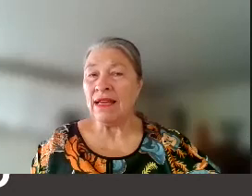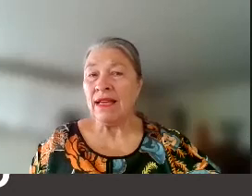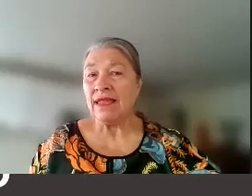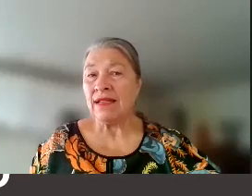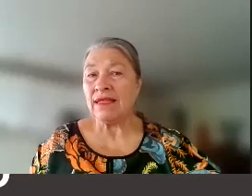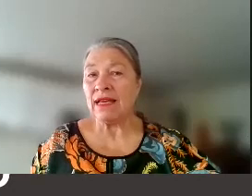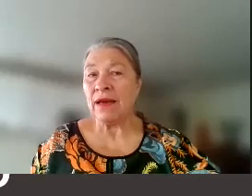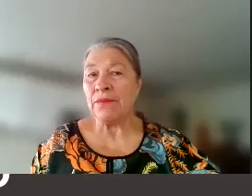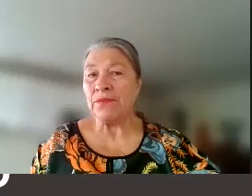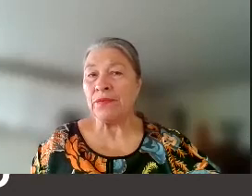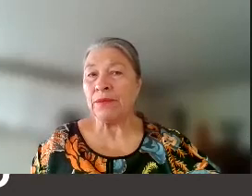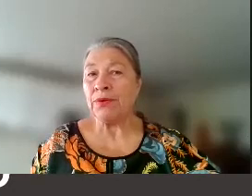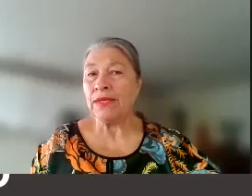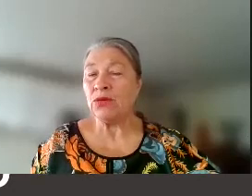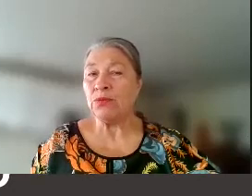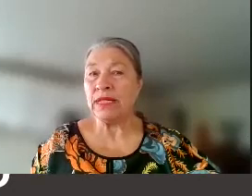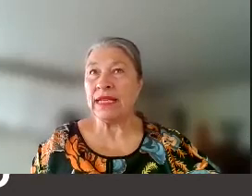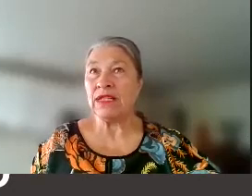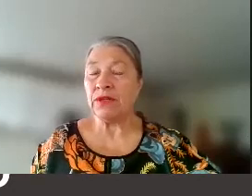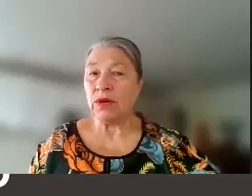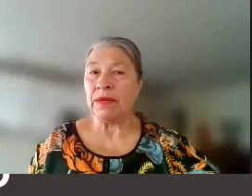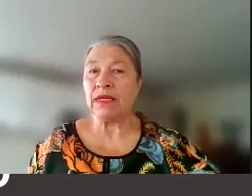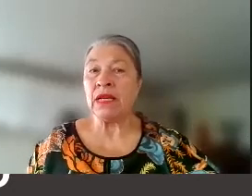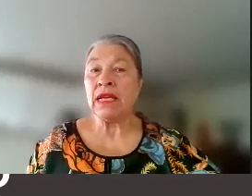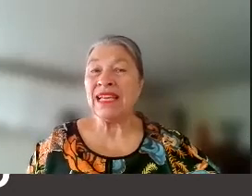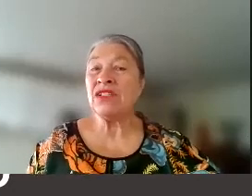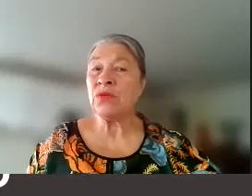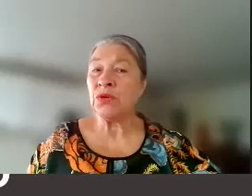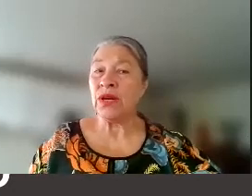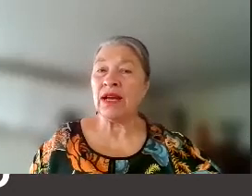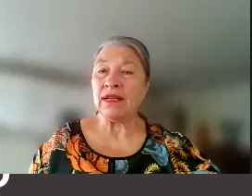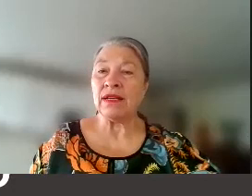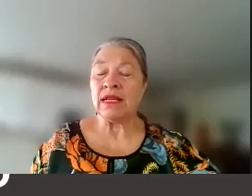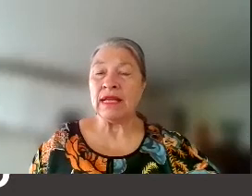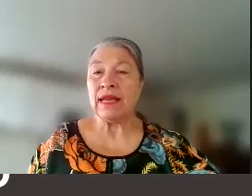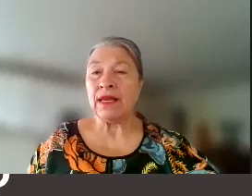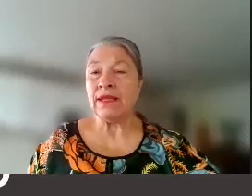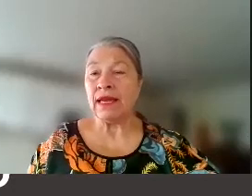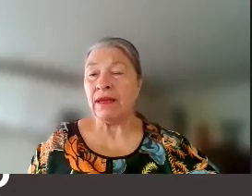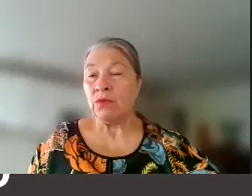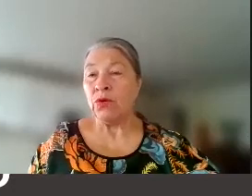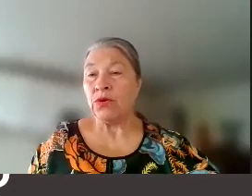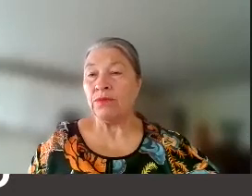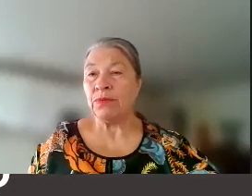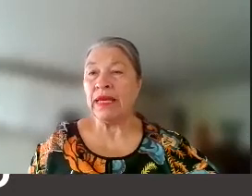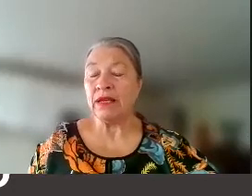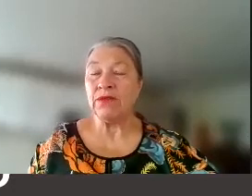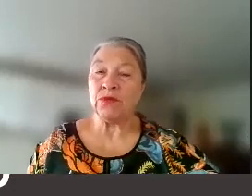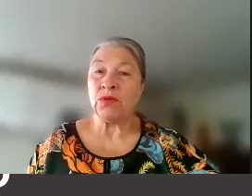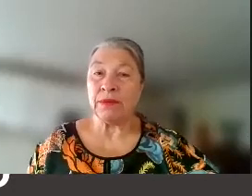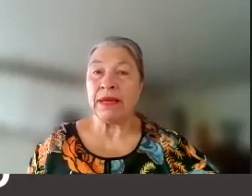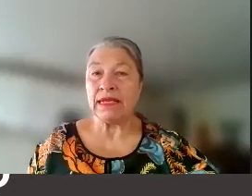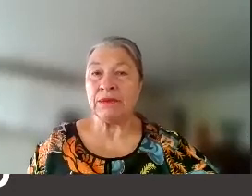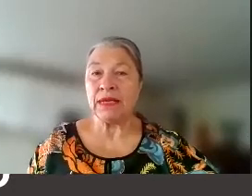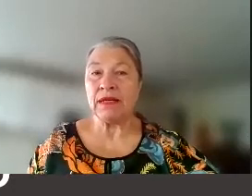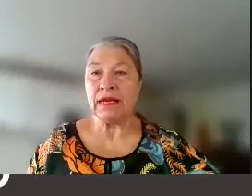PPE, that's personal protective equipment, into Wuhan. They weren't prepared